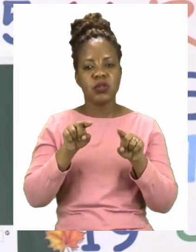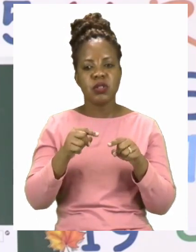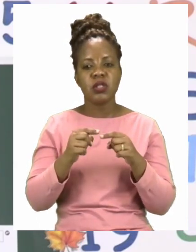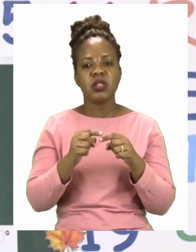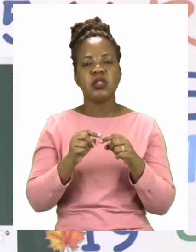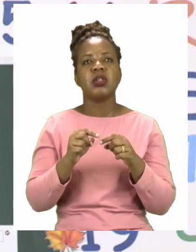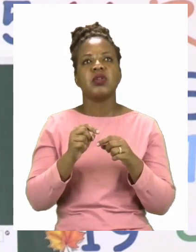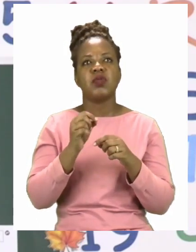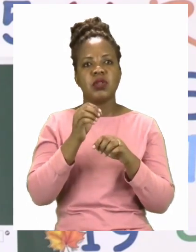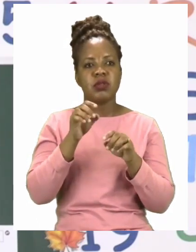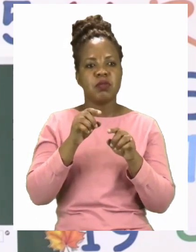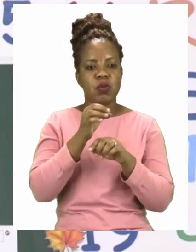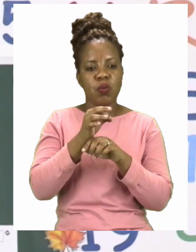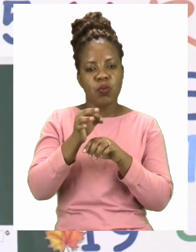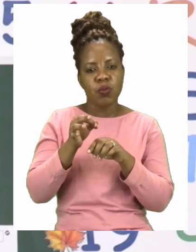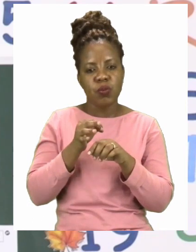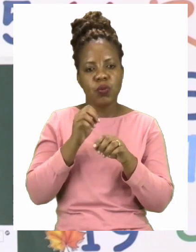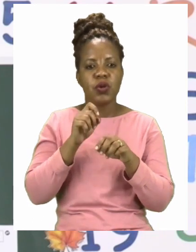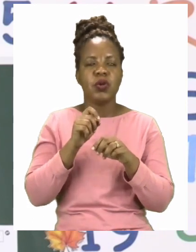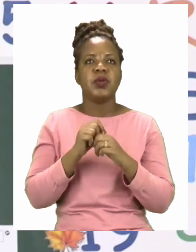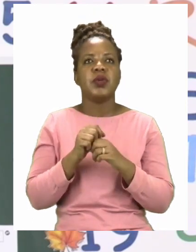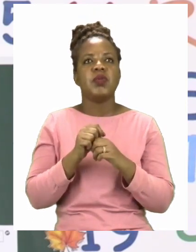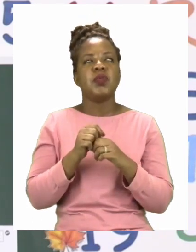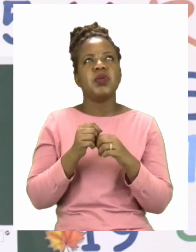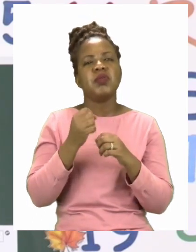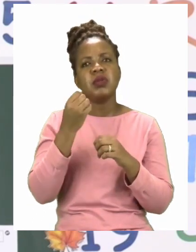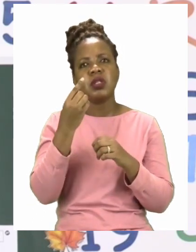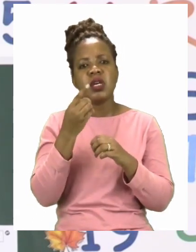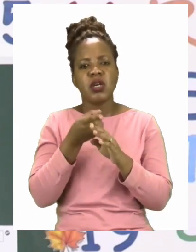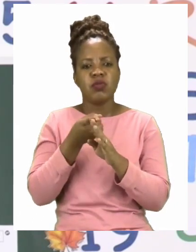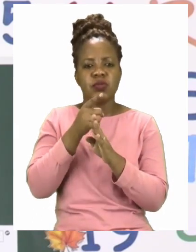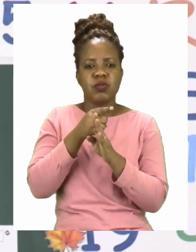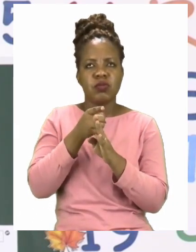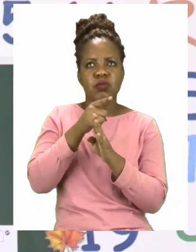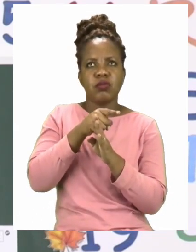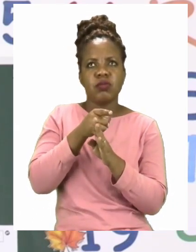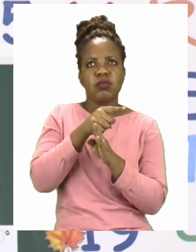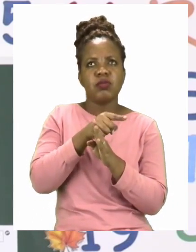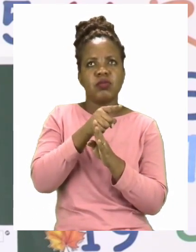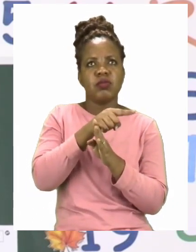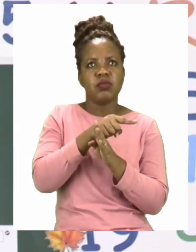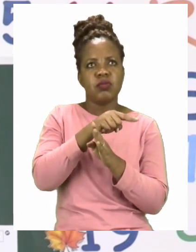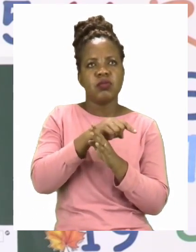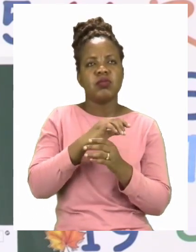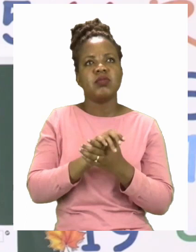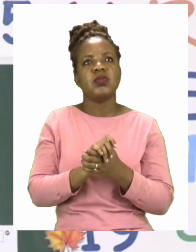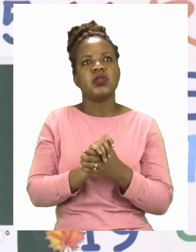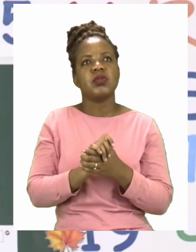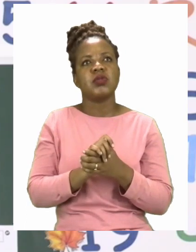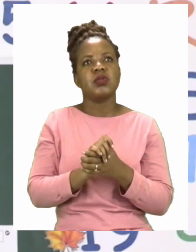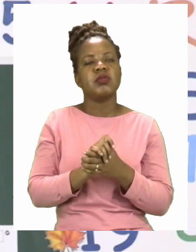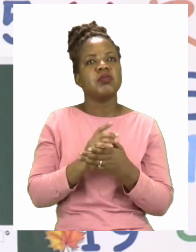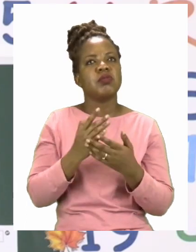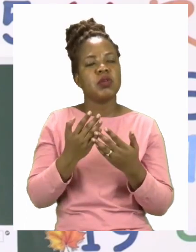Count backwards if you need to. And when you are deciding whether you are adding or subtracting,